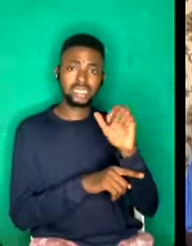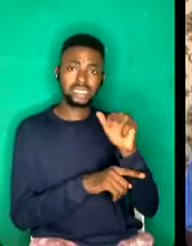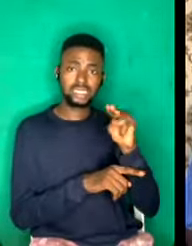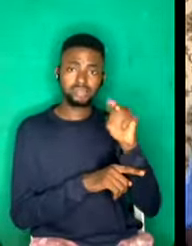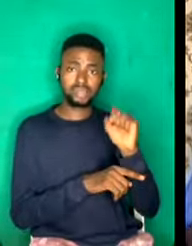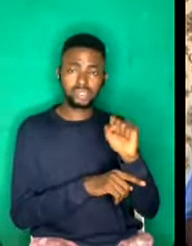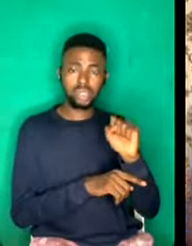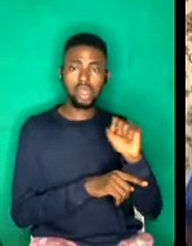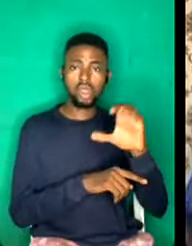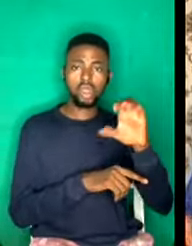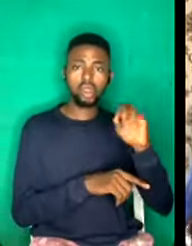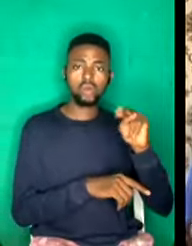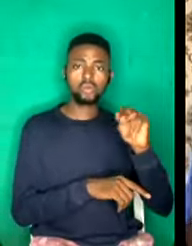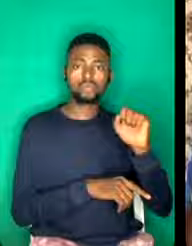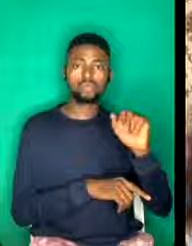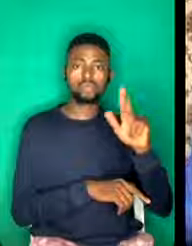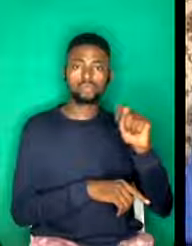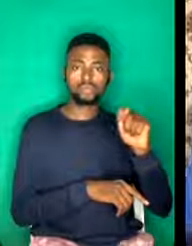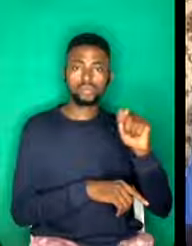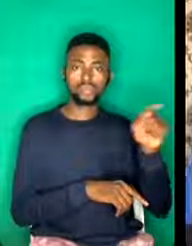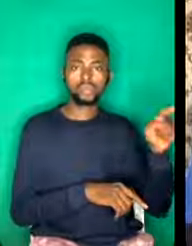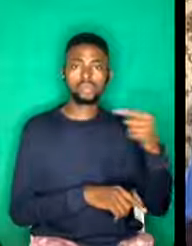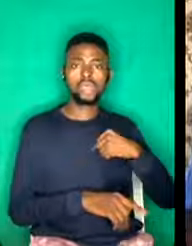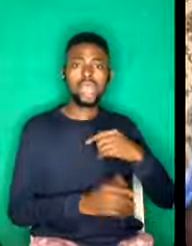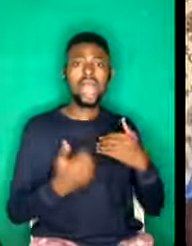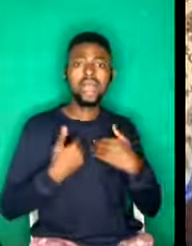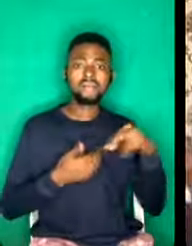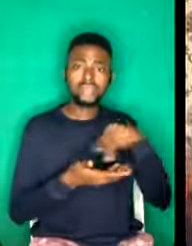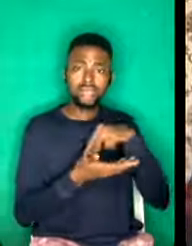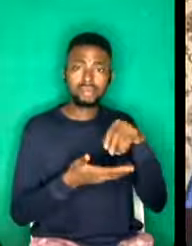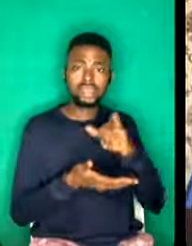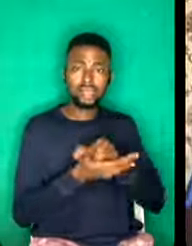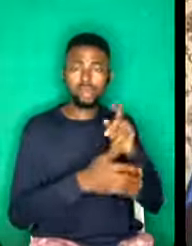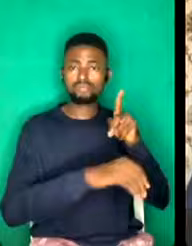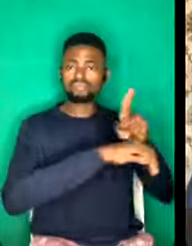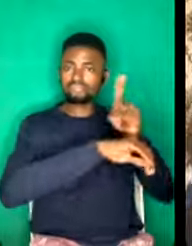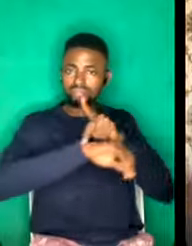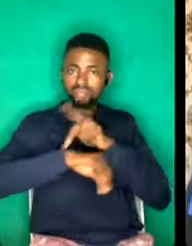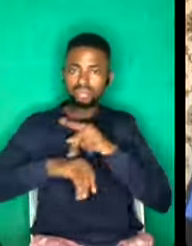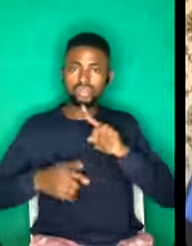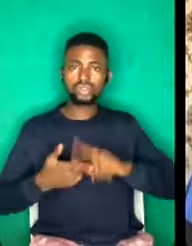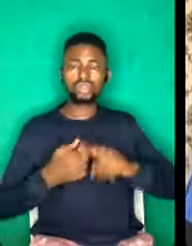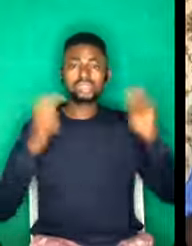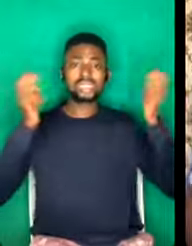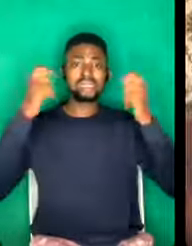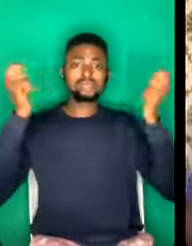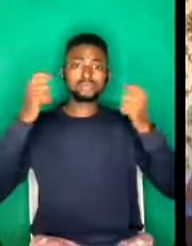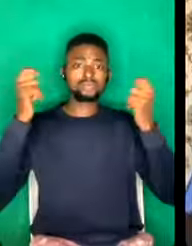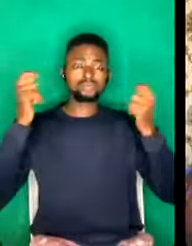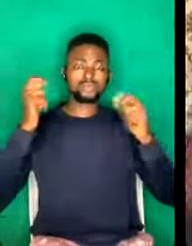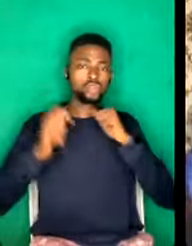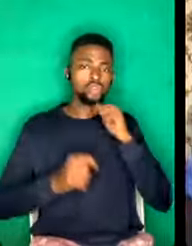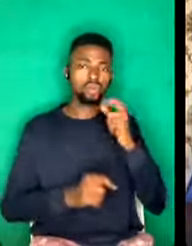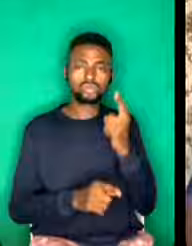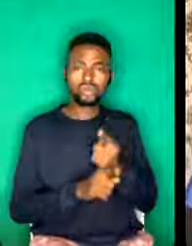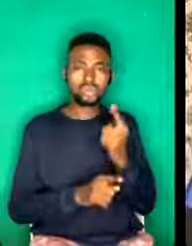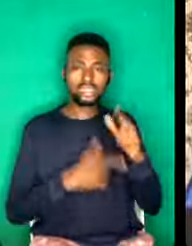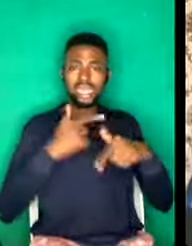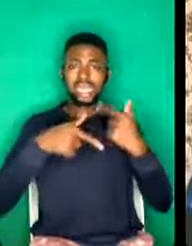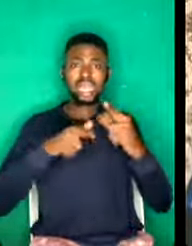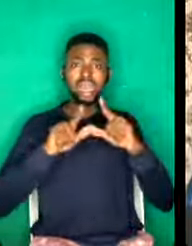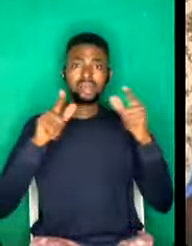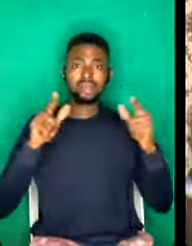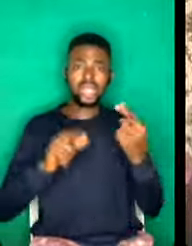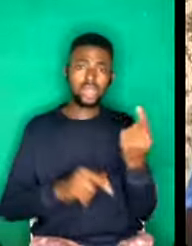Pro Foundation, we have a dance coming out that will be posted to celebrate not just the sign language, but the deaf